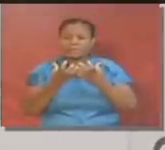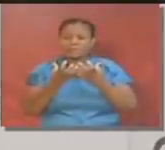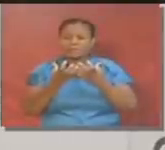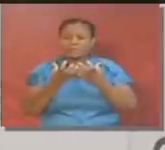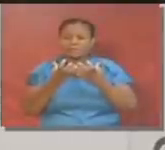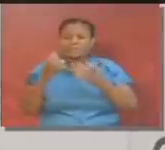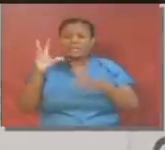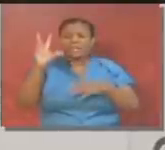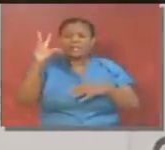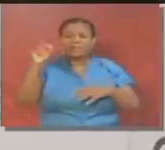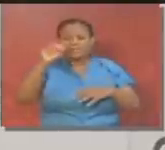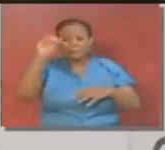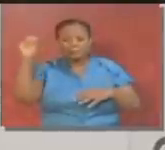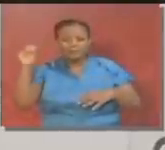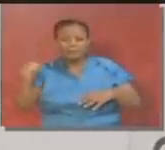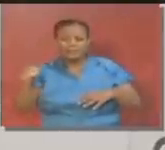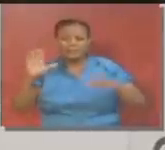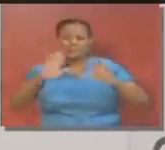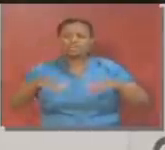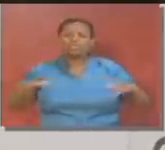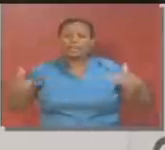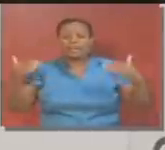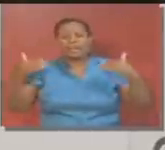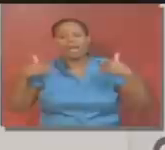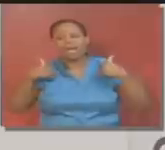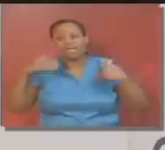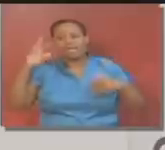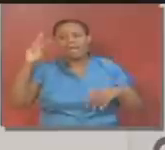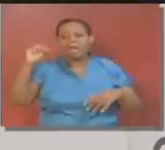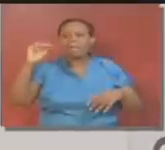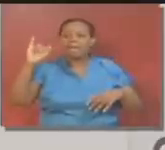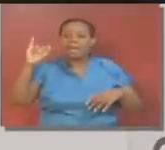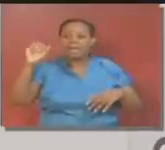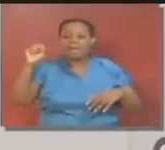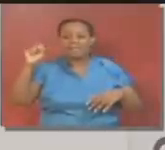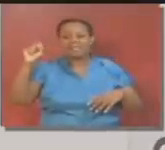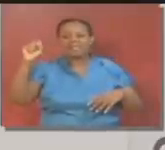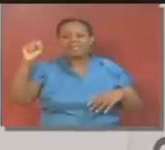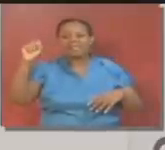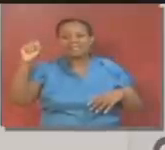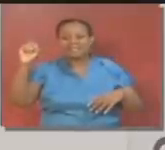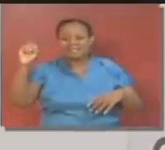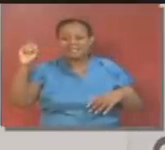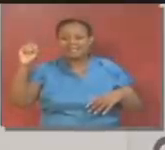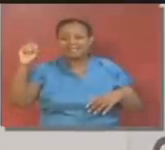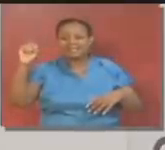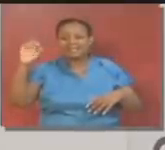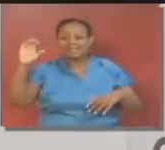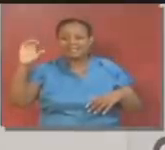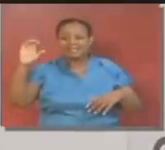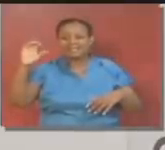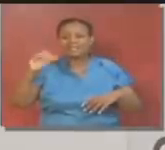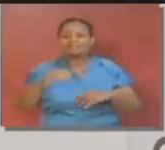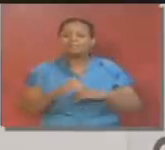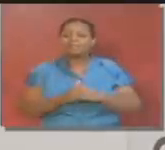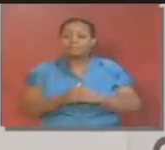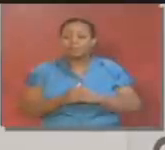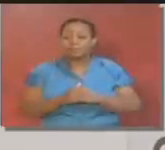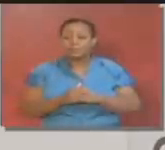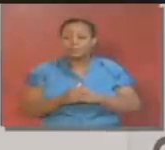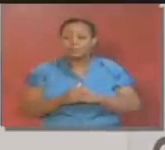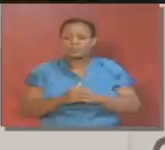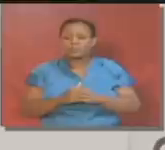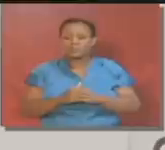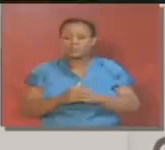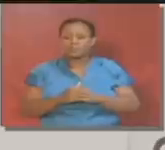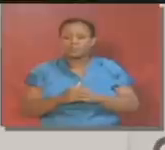we know it's after the fact. In terms of how do we manage the MIS-C, and I know it's a